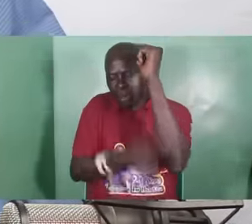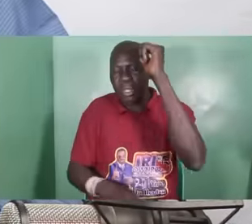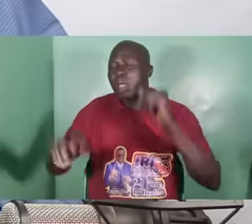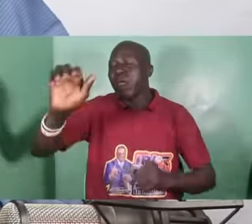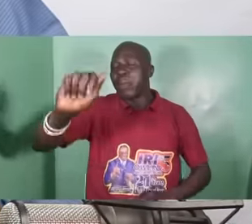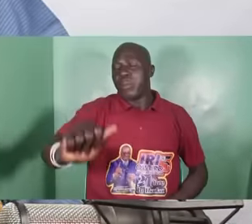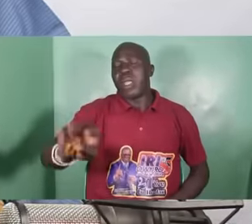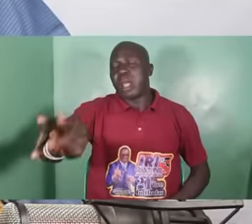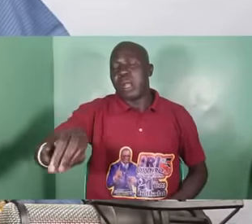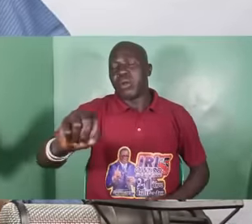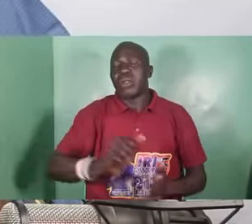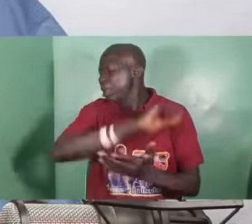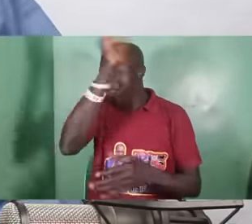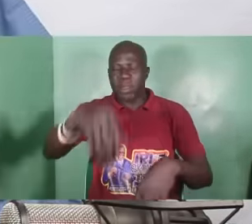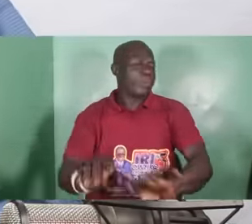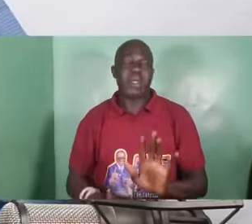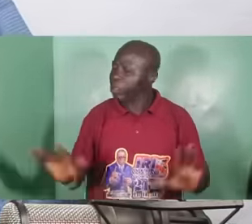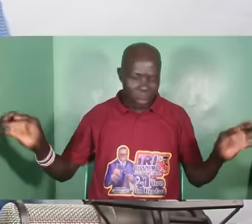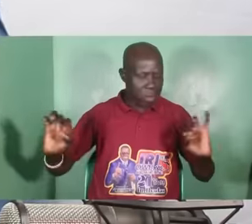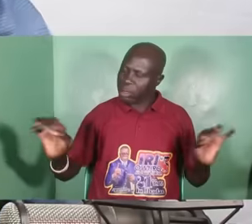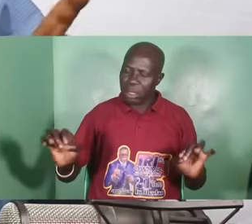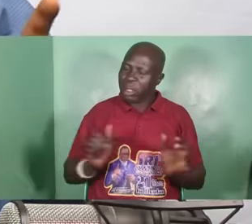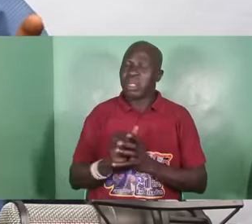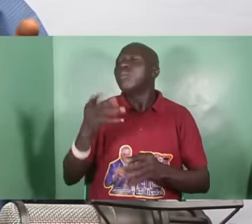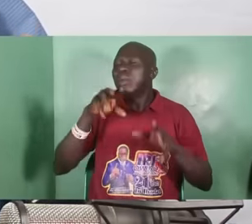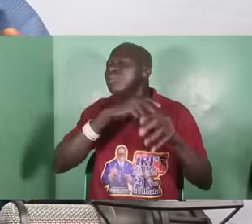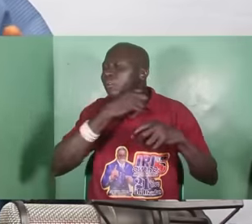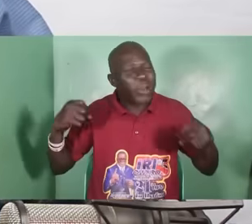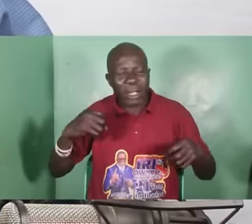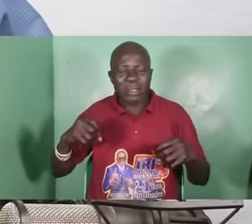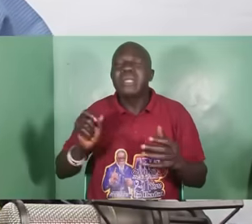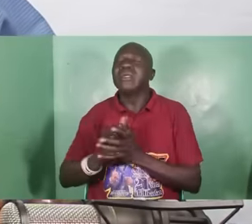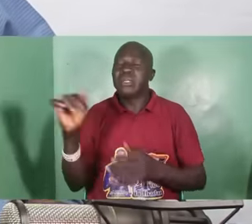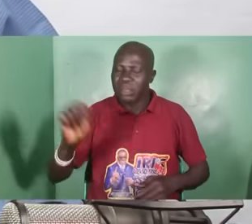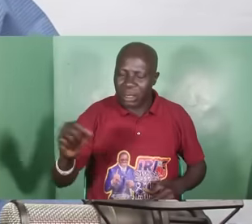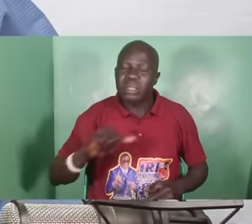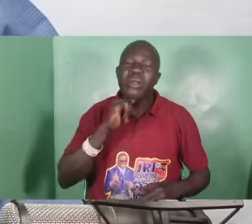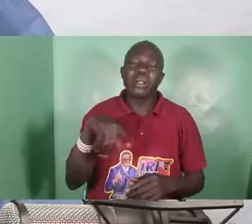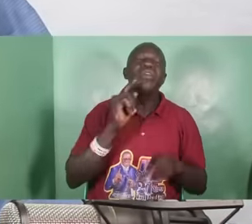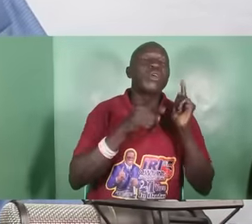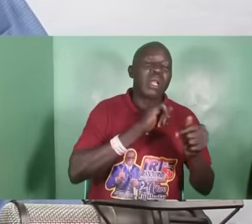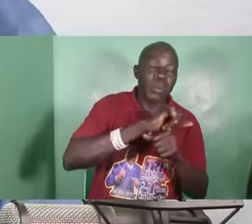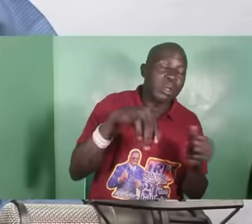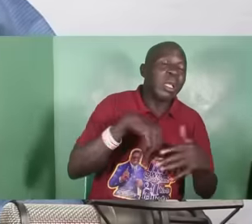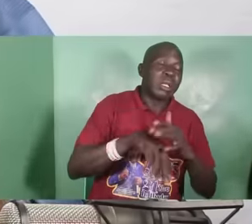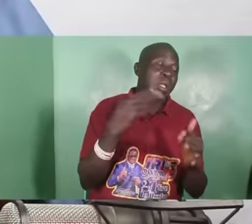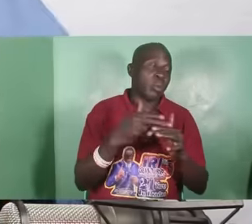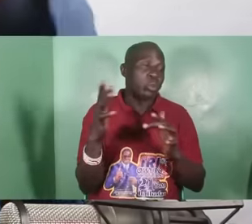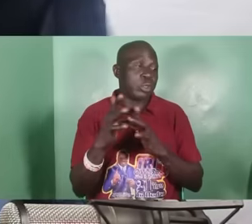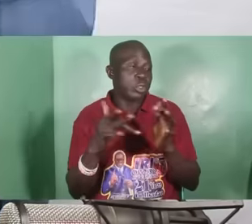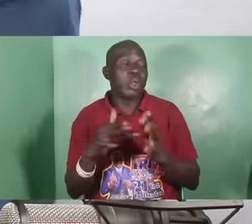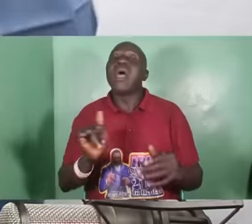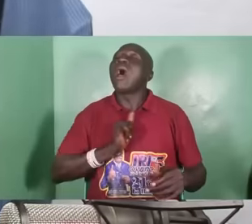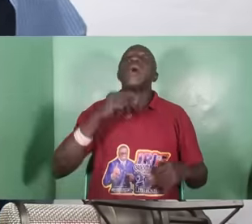eaten. They did not bury him. The man got eaten. Yes. What are you talking about? In the